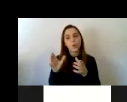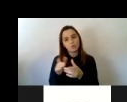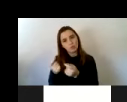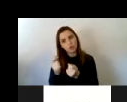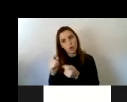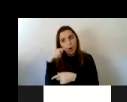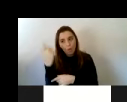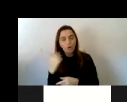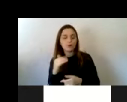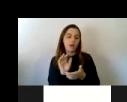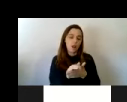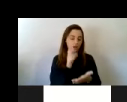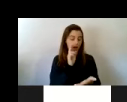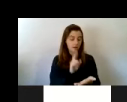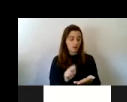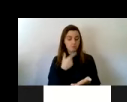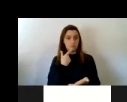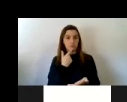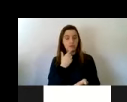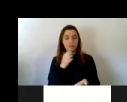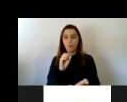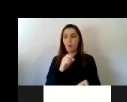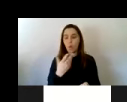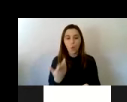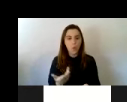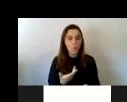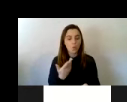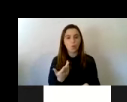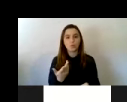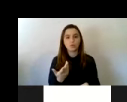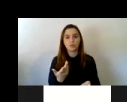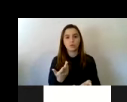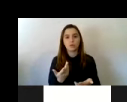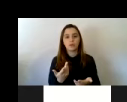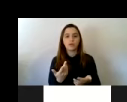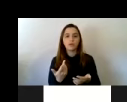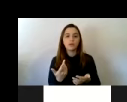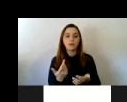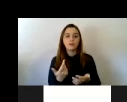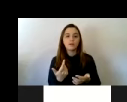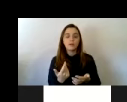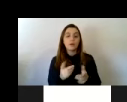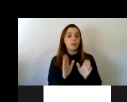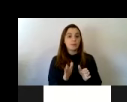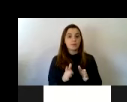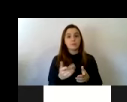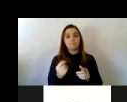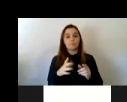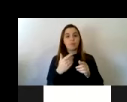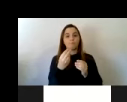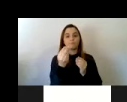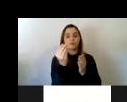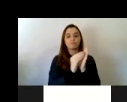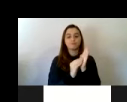letter or a blanket or this form that they have to fill it. And also different